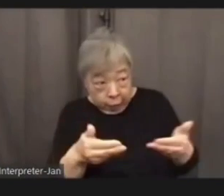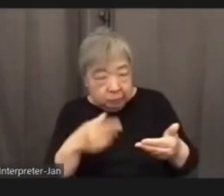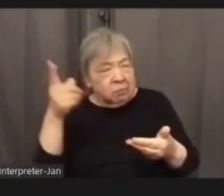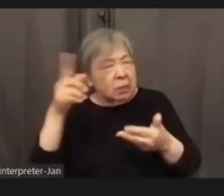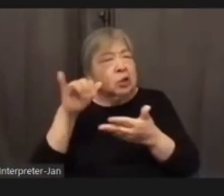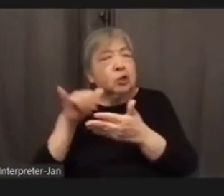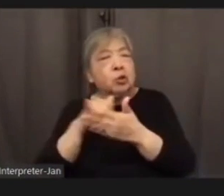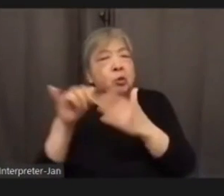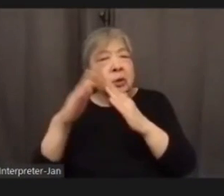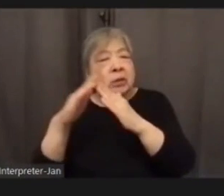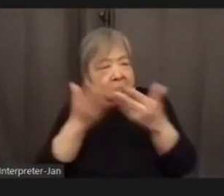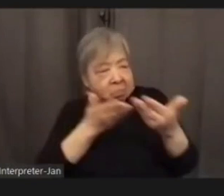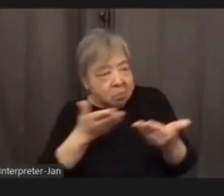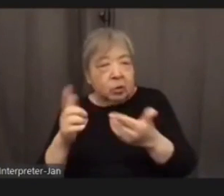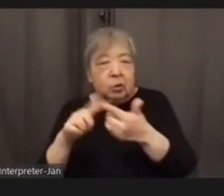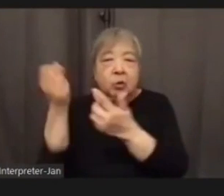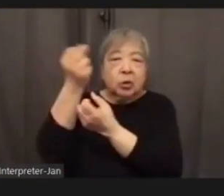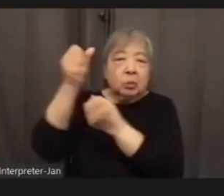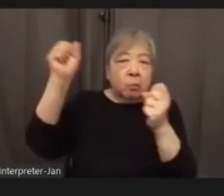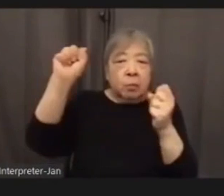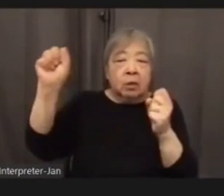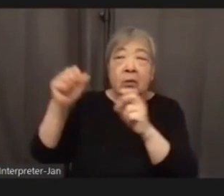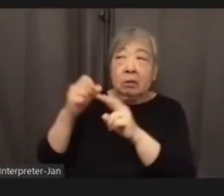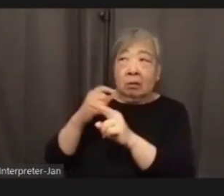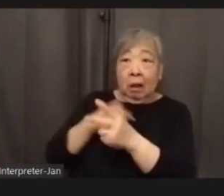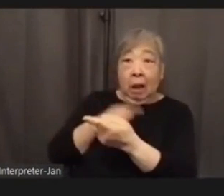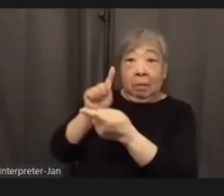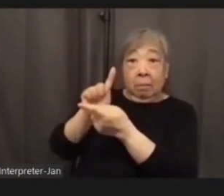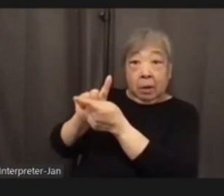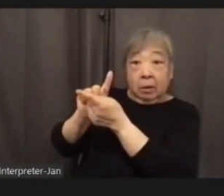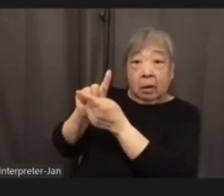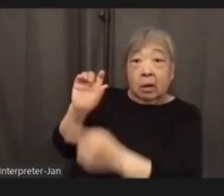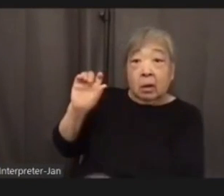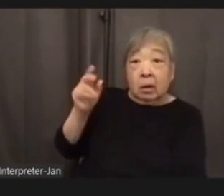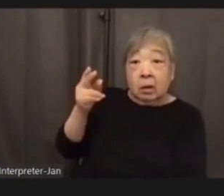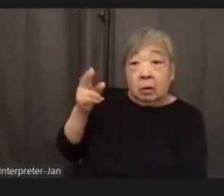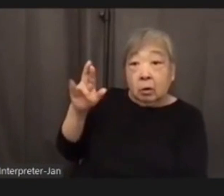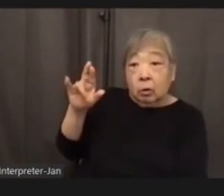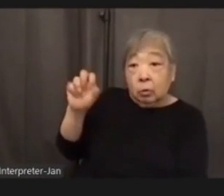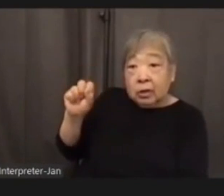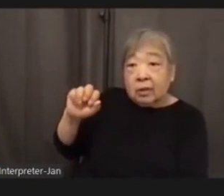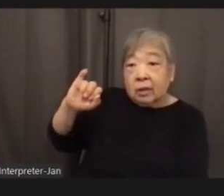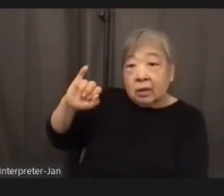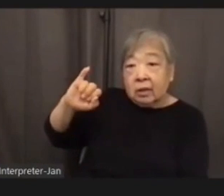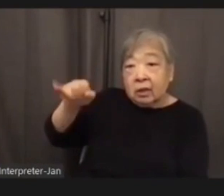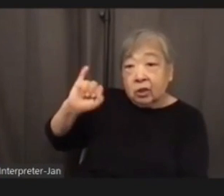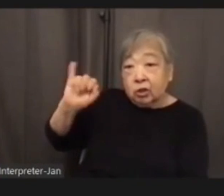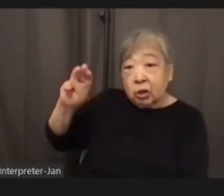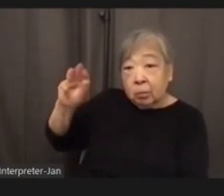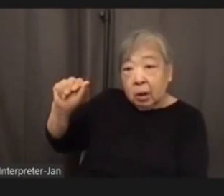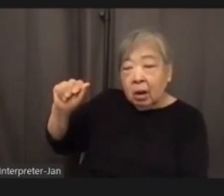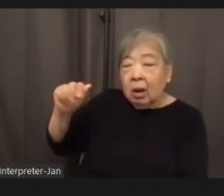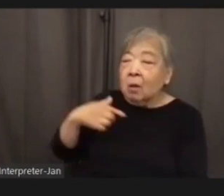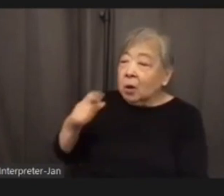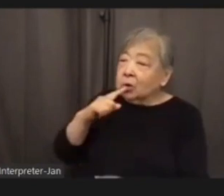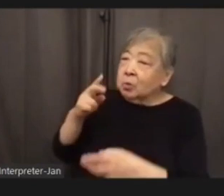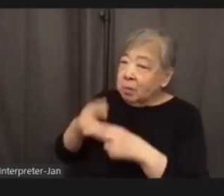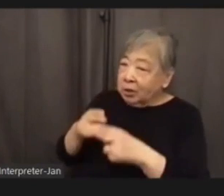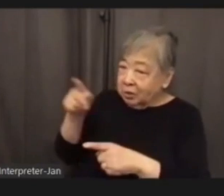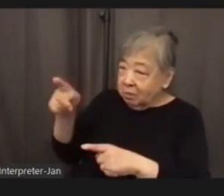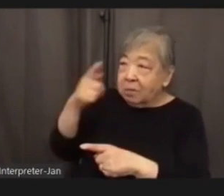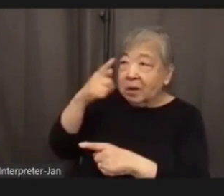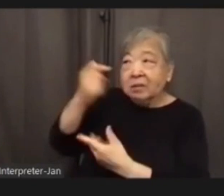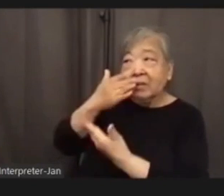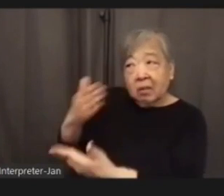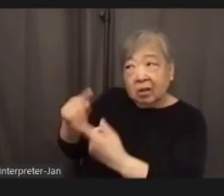City, where I met Chris Ijima. And I want to bring him into this space because I wouldn't be doing what I'm doing if it wasn't